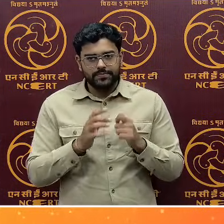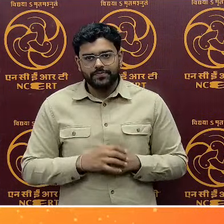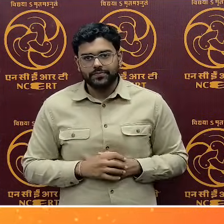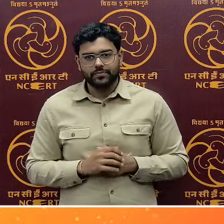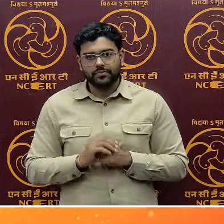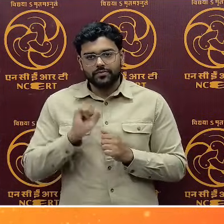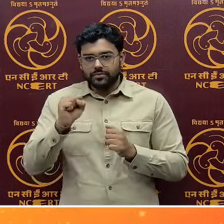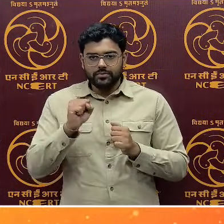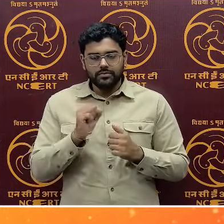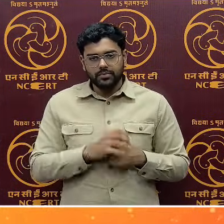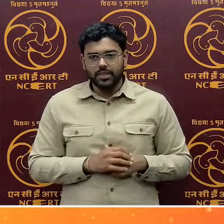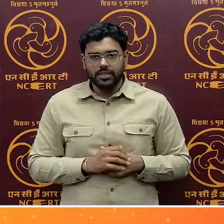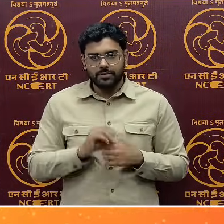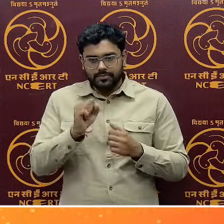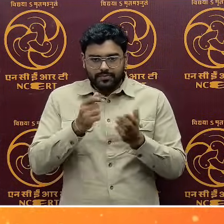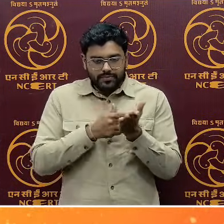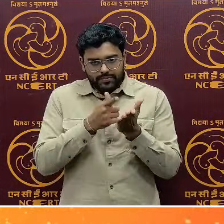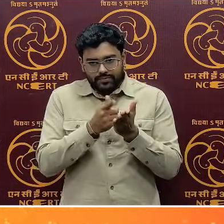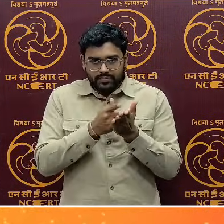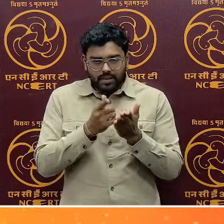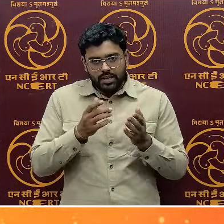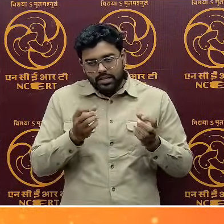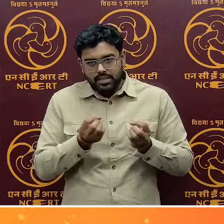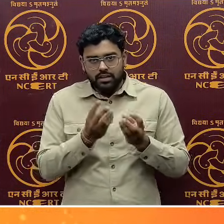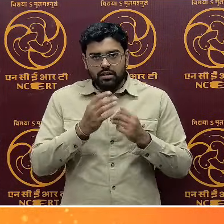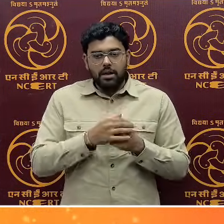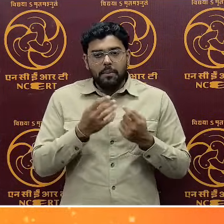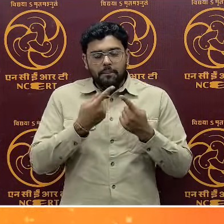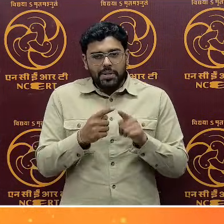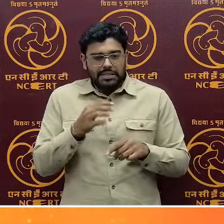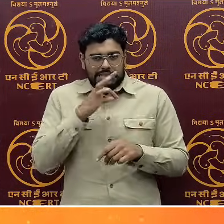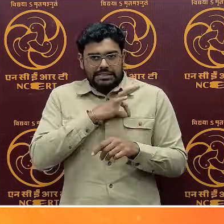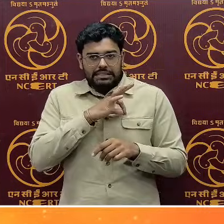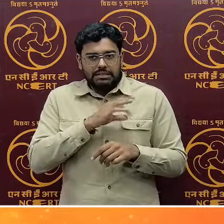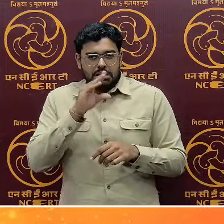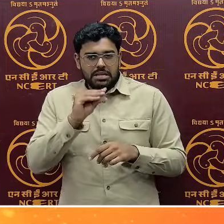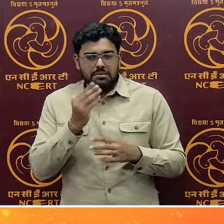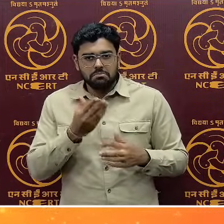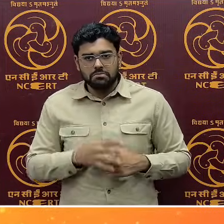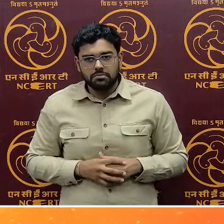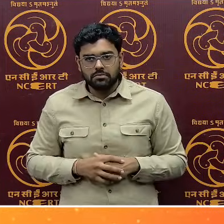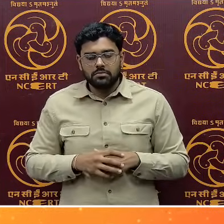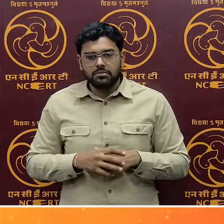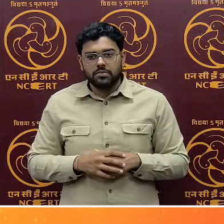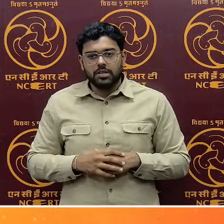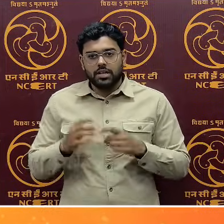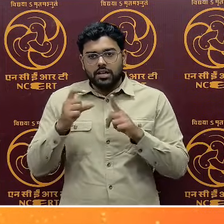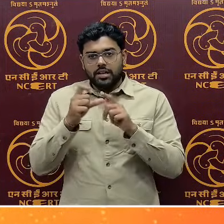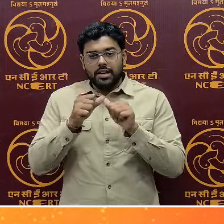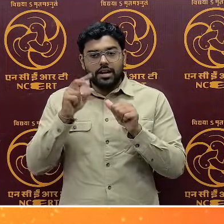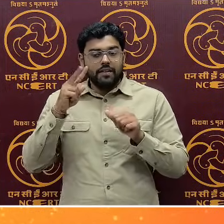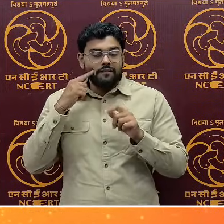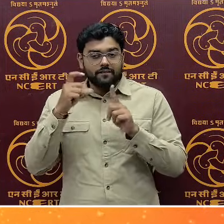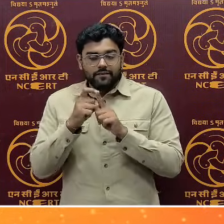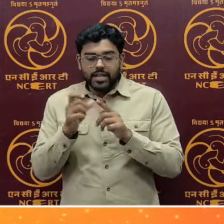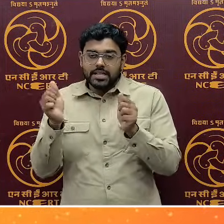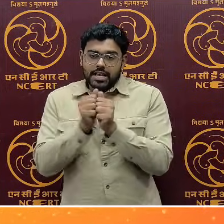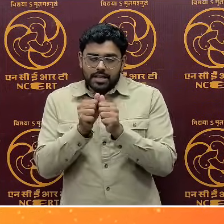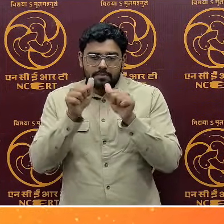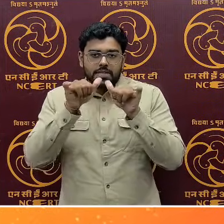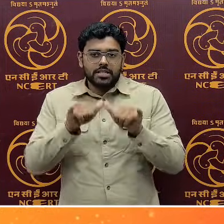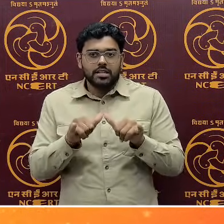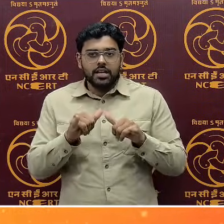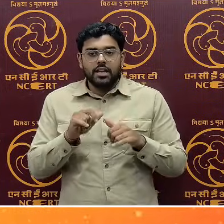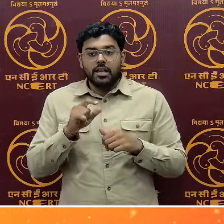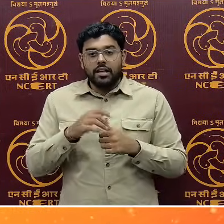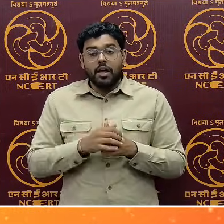his own nursery, but it barely yielded him a living. Davenport came to live with Nolan a